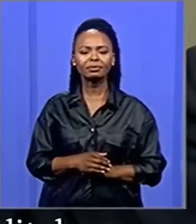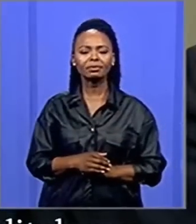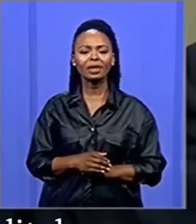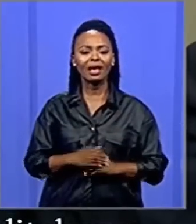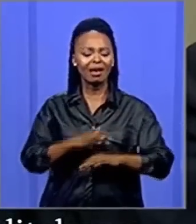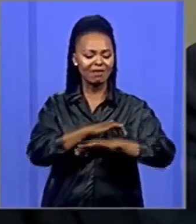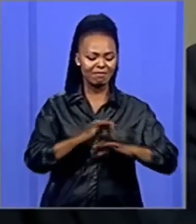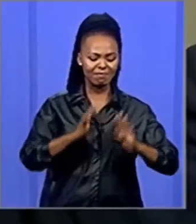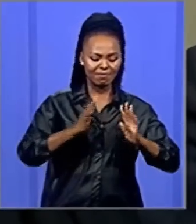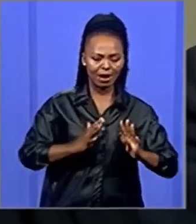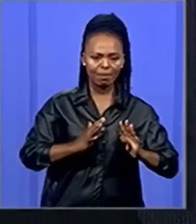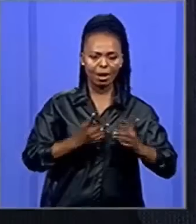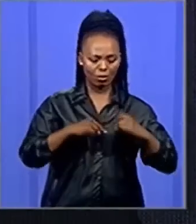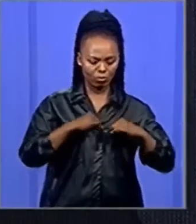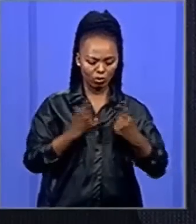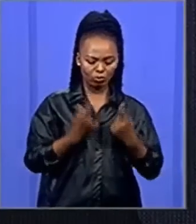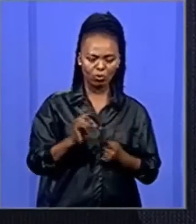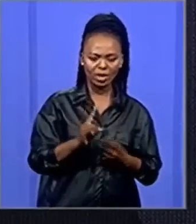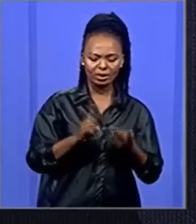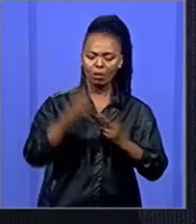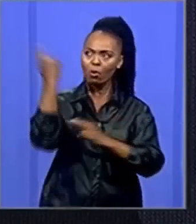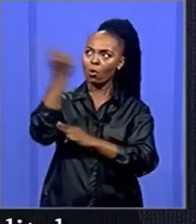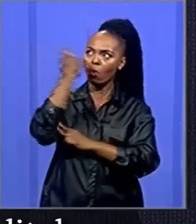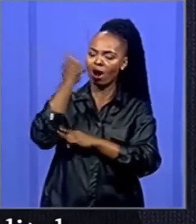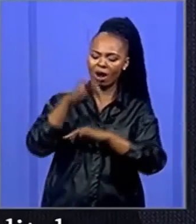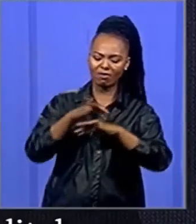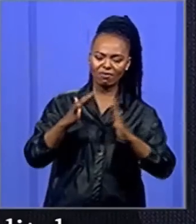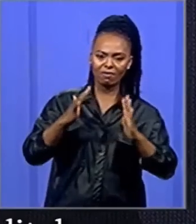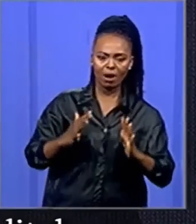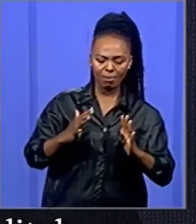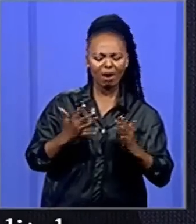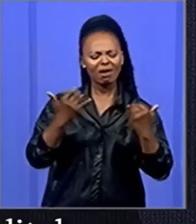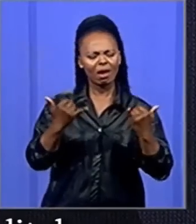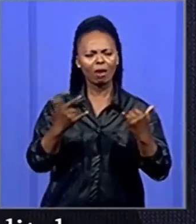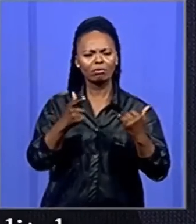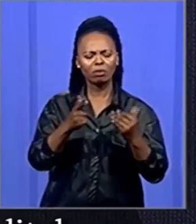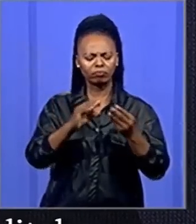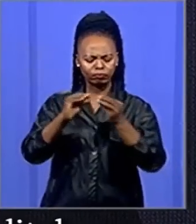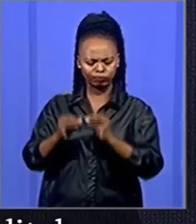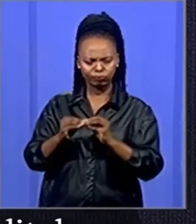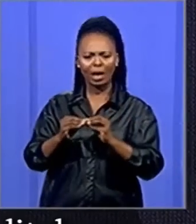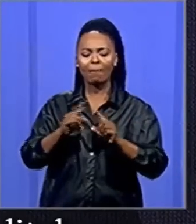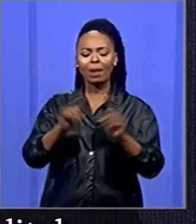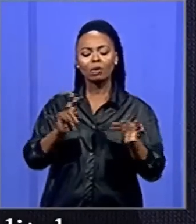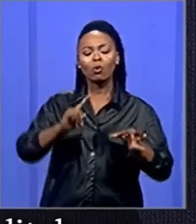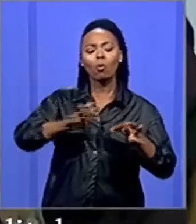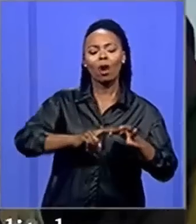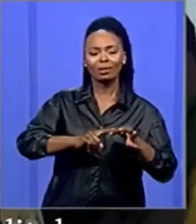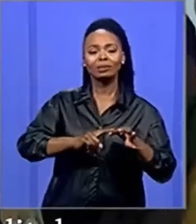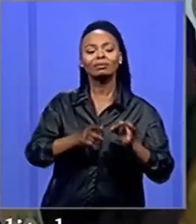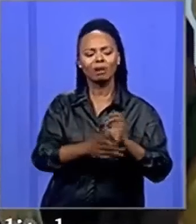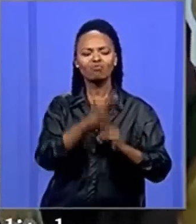farmers, informal farmers as well as rural farmers to actually get better quality out of their soil. Our mandate, as we've